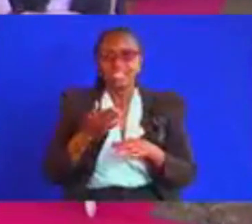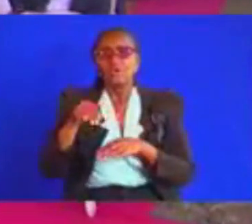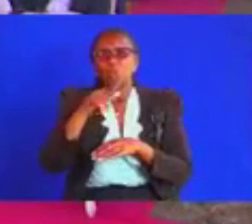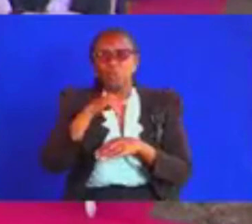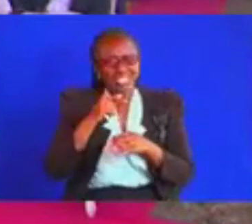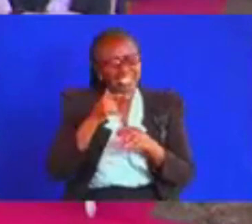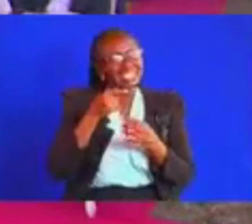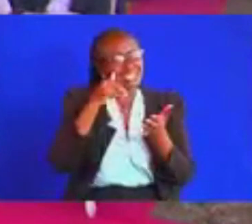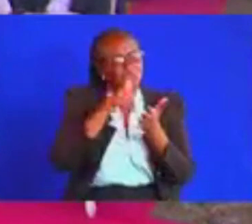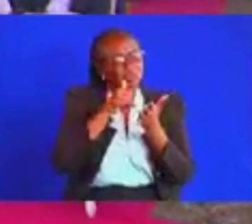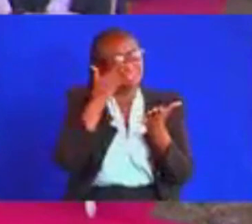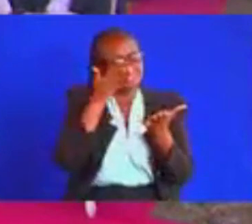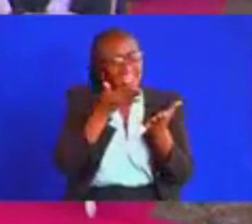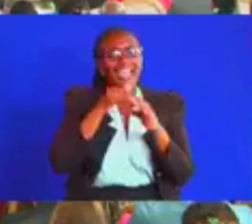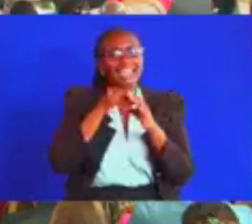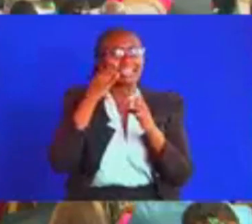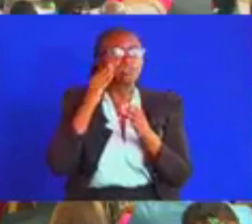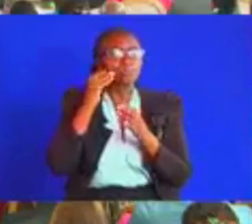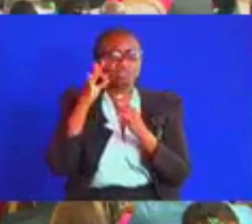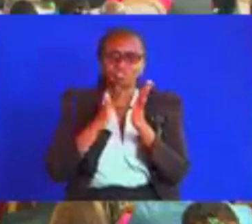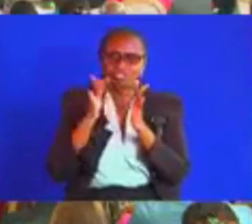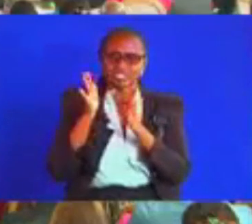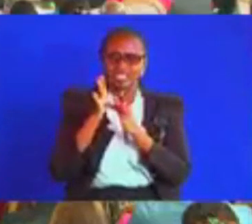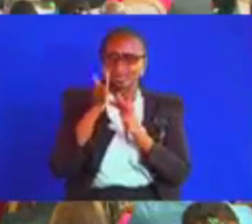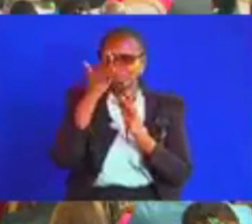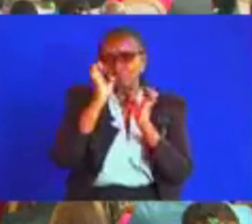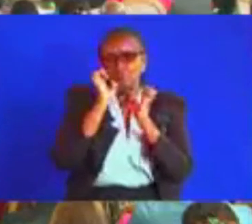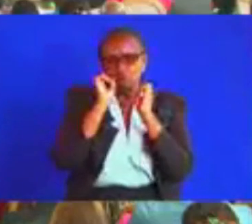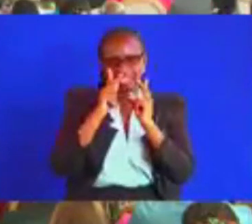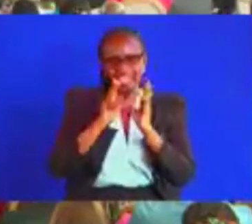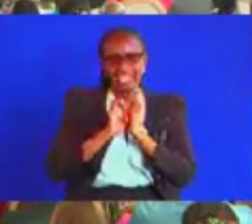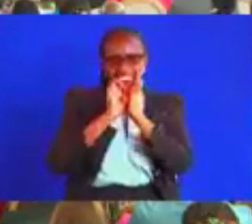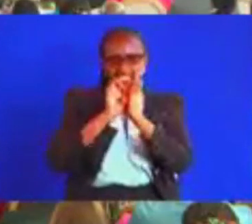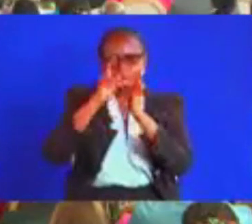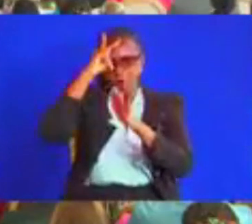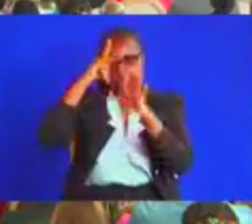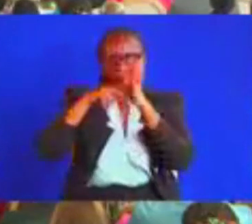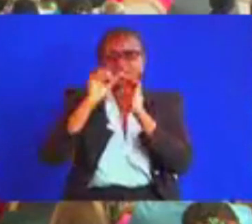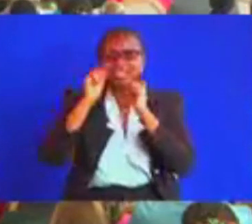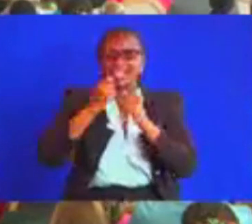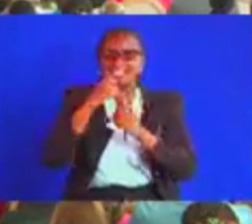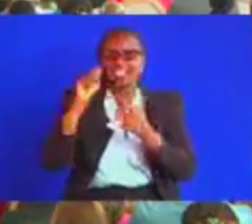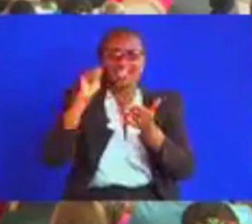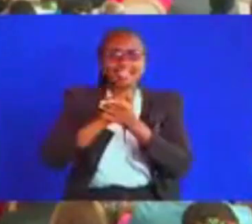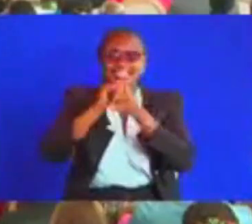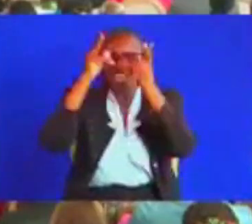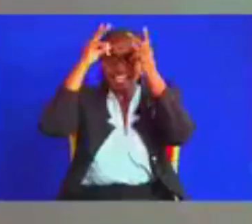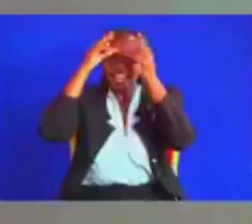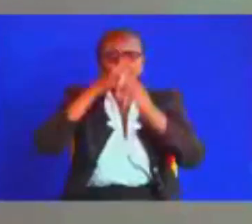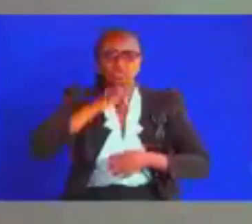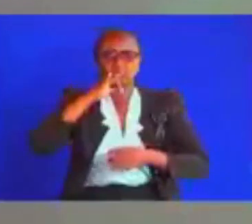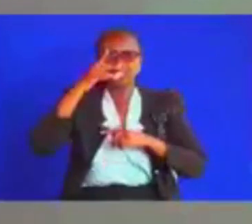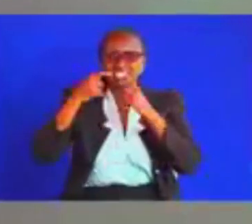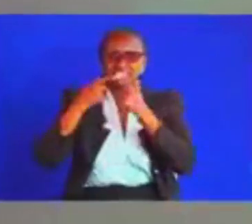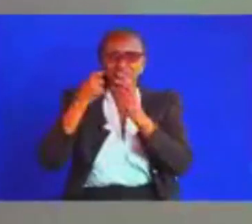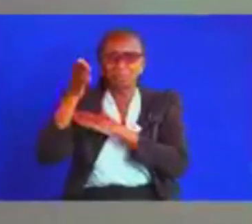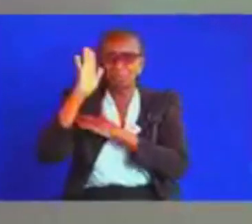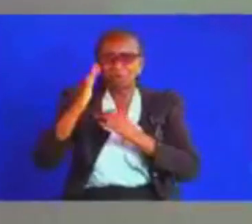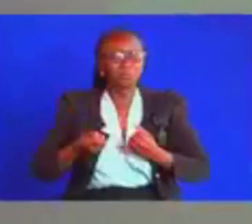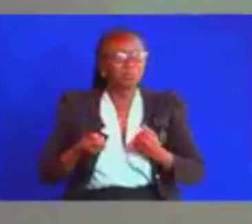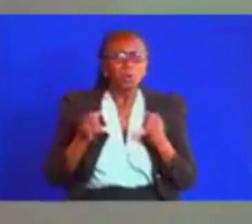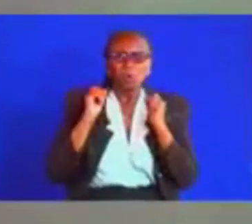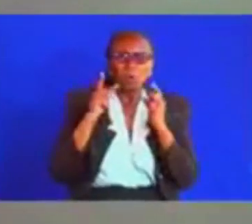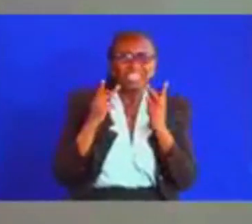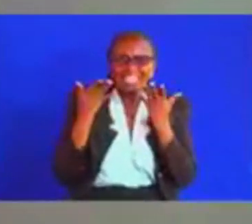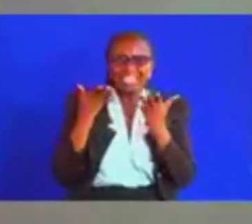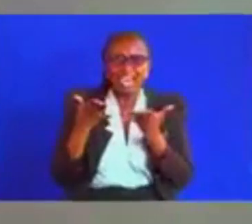captured in his experience? For instance, the prophets will say things like, an evil spirit came from the Lord. Now, that was